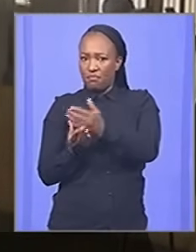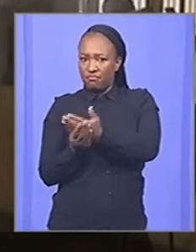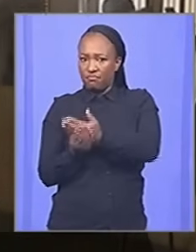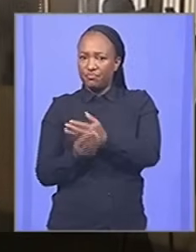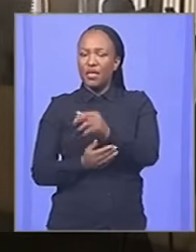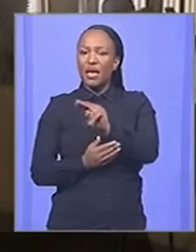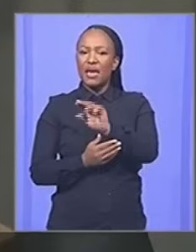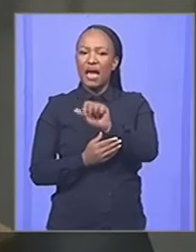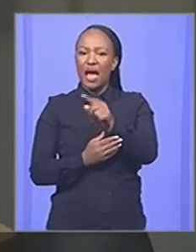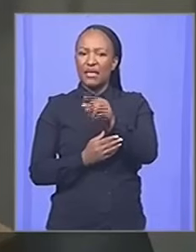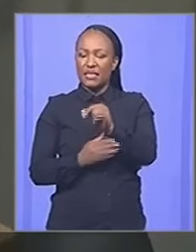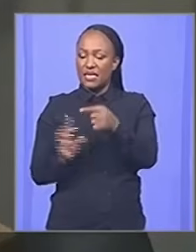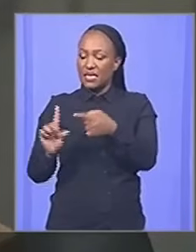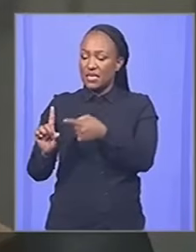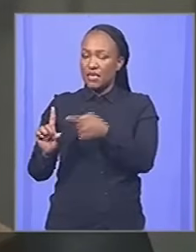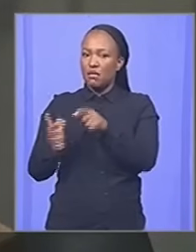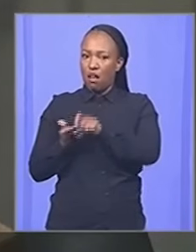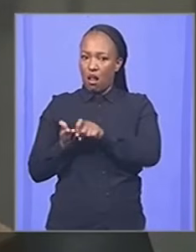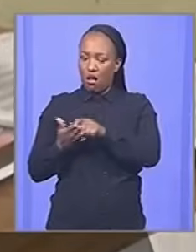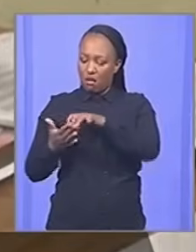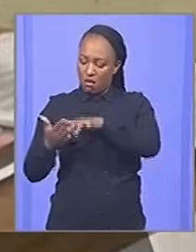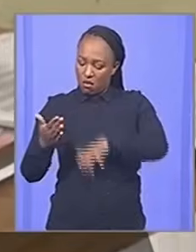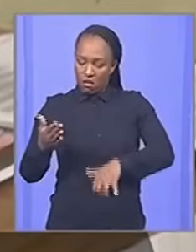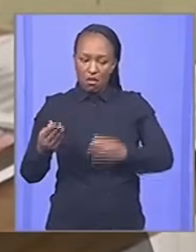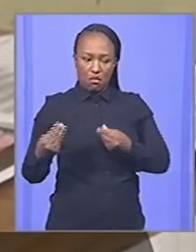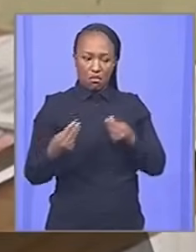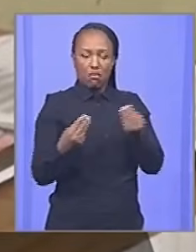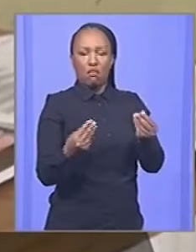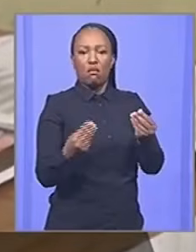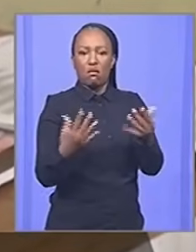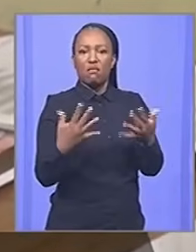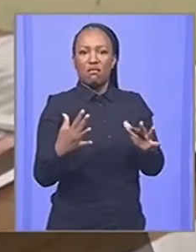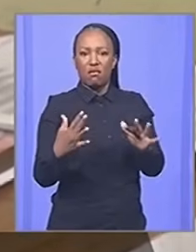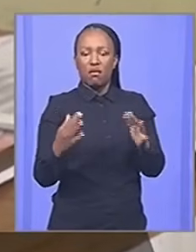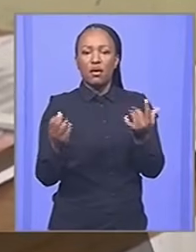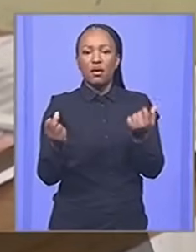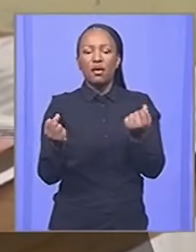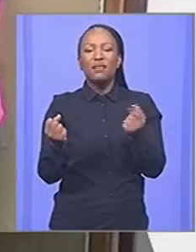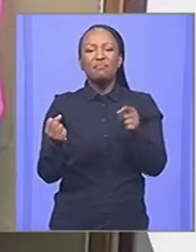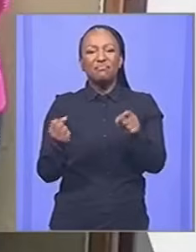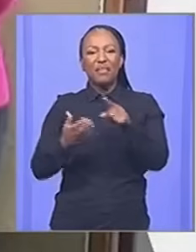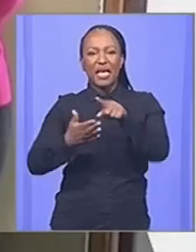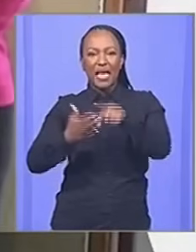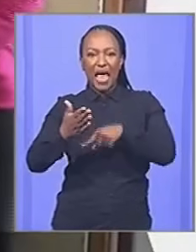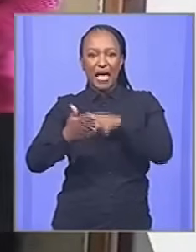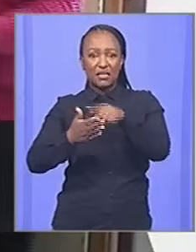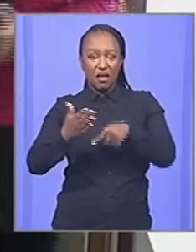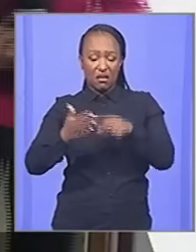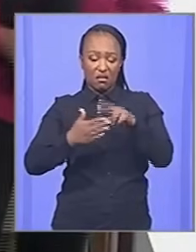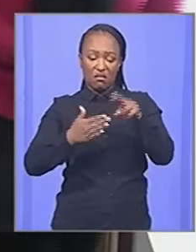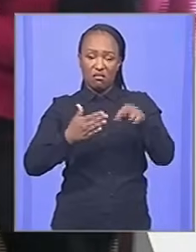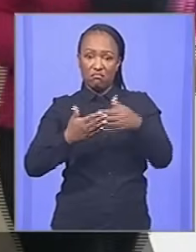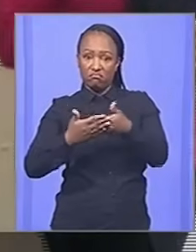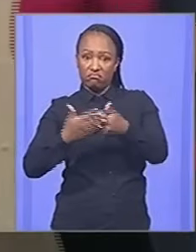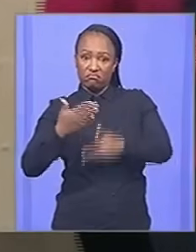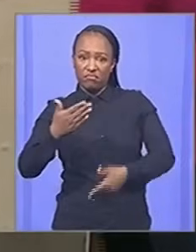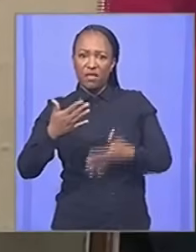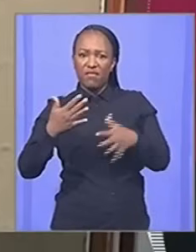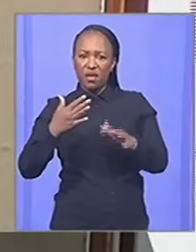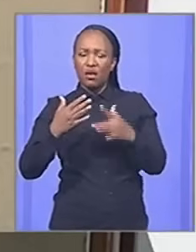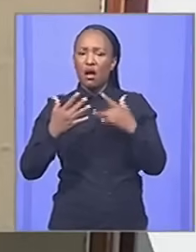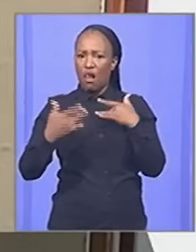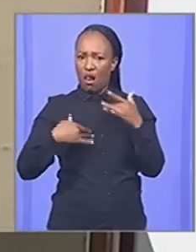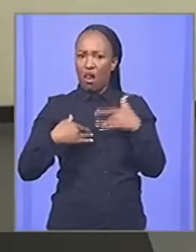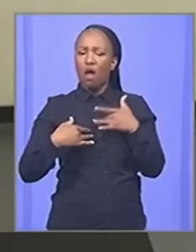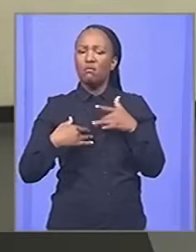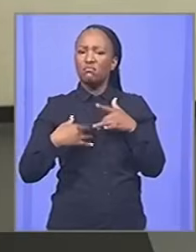Nhleko. Mokgatlo o re pele ga ge go hlathwa dipoelo tša dikgetho tša lenyaga go bo go šetše go rometše dingongorego ka ga mabapi le ka moo